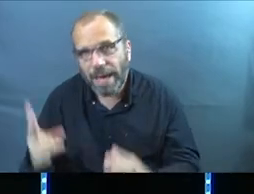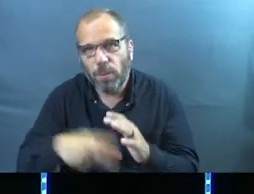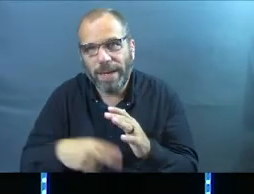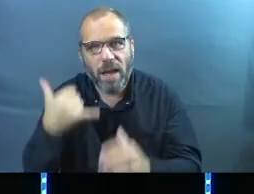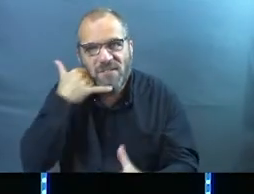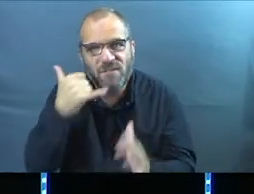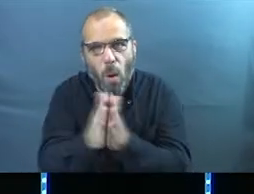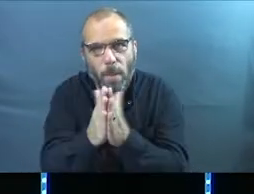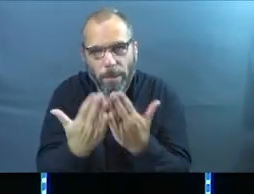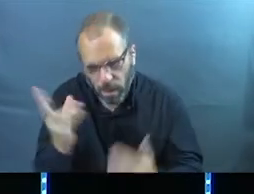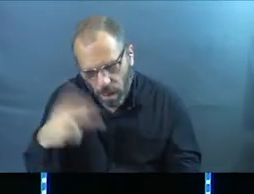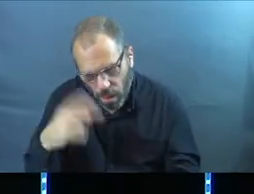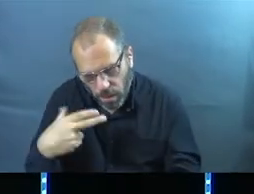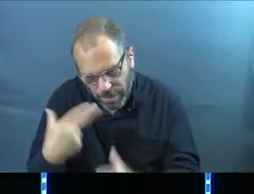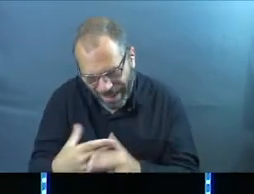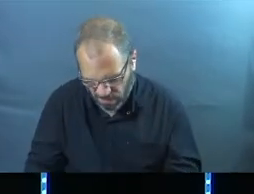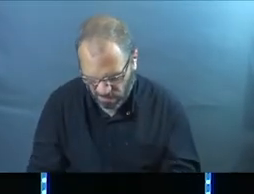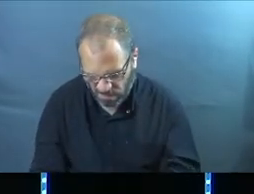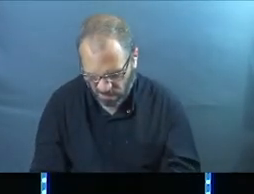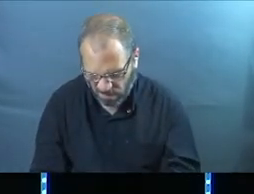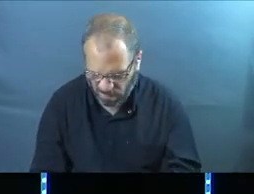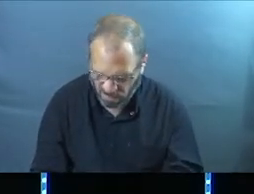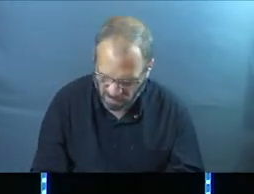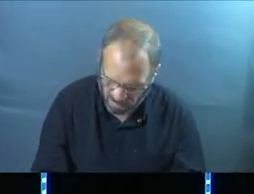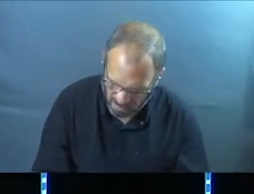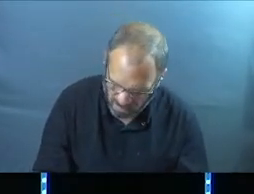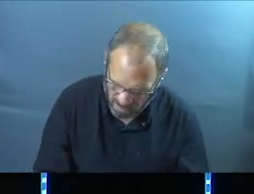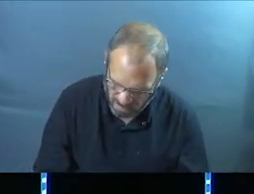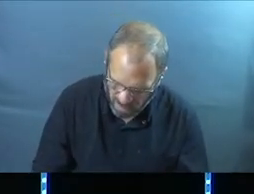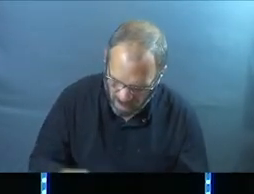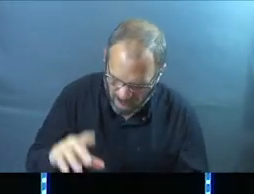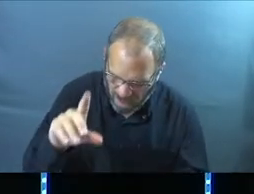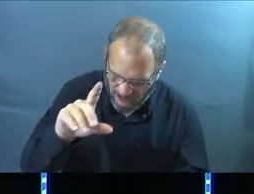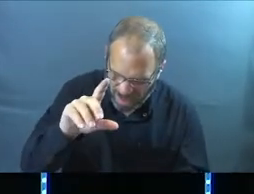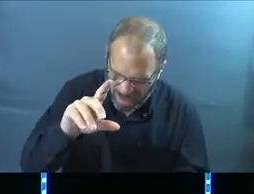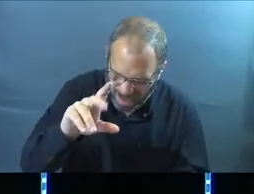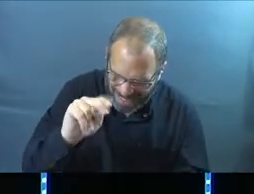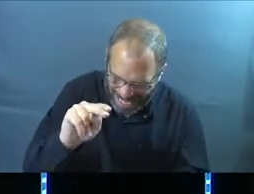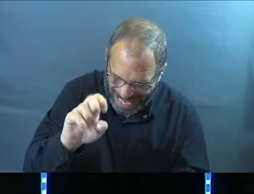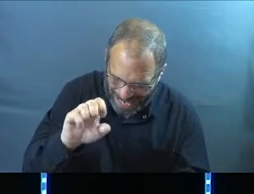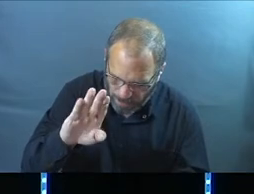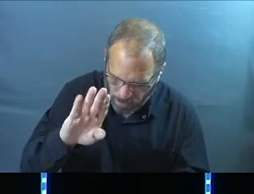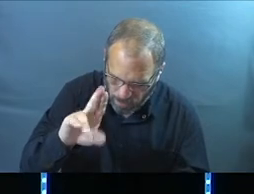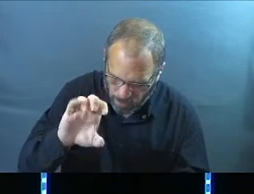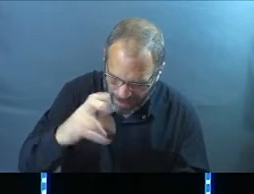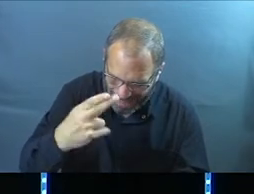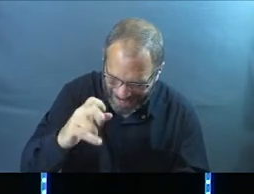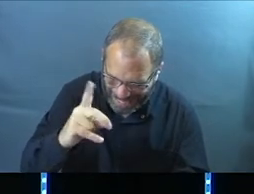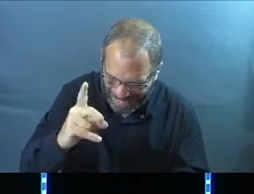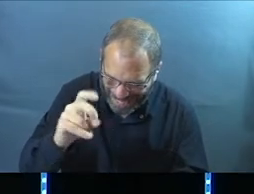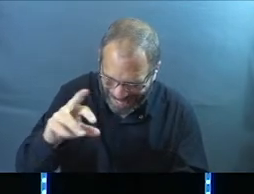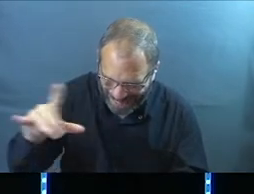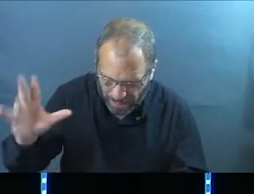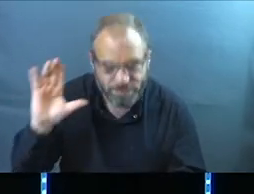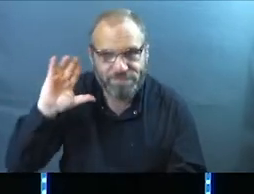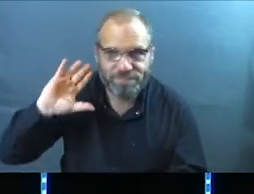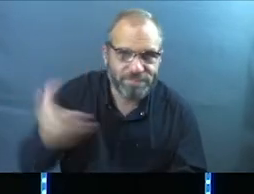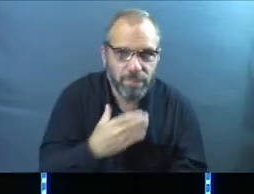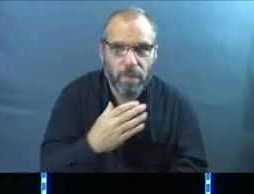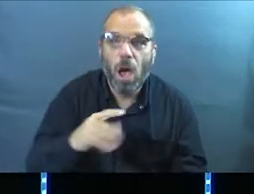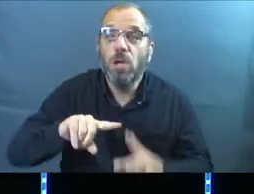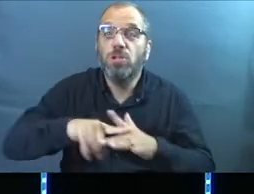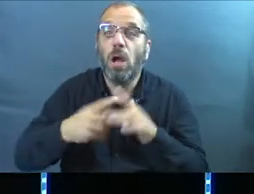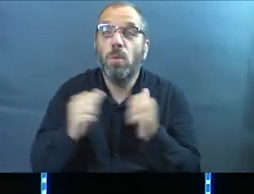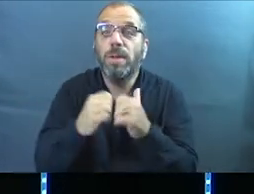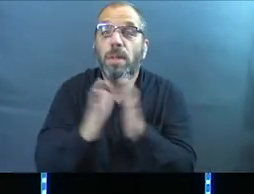you're like, I can't pronounce it and I don't want to pronounce it. It's awful. And I get it and I totally agree. Start in the book of